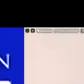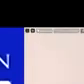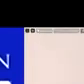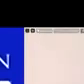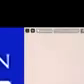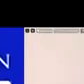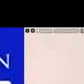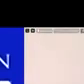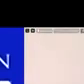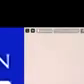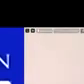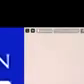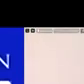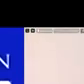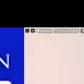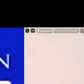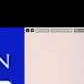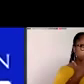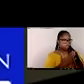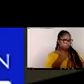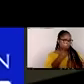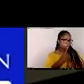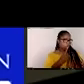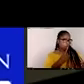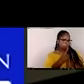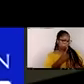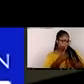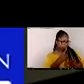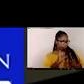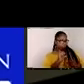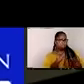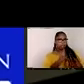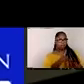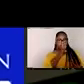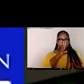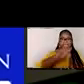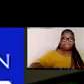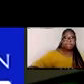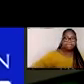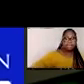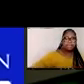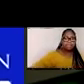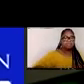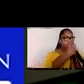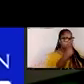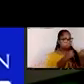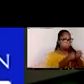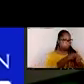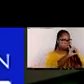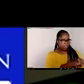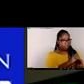Yes, good morning, and thank you for allowing me to have this opportunity to speak in favor of this project. I